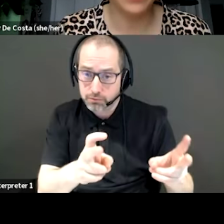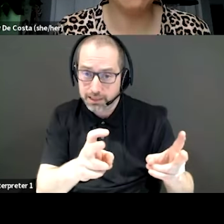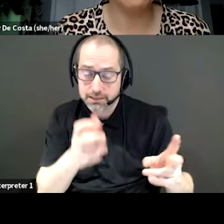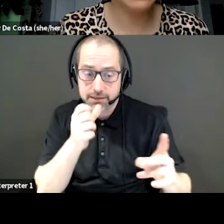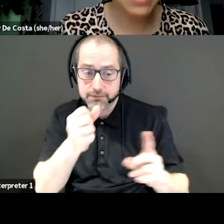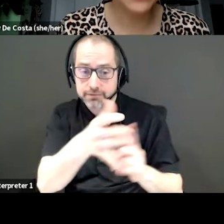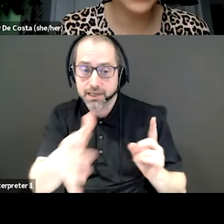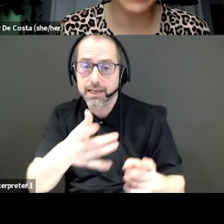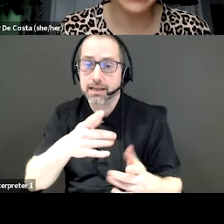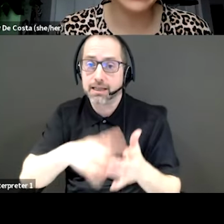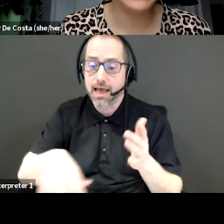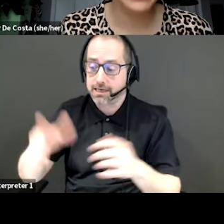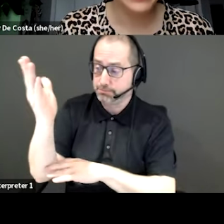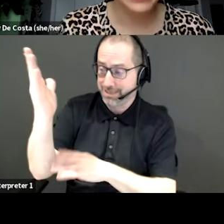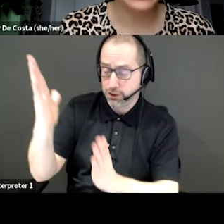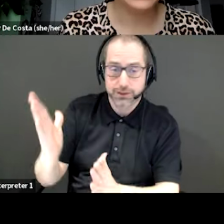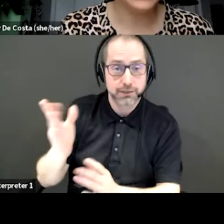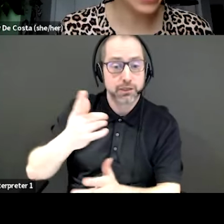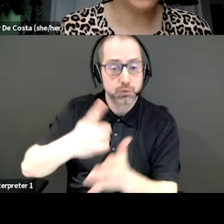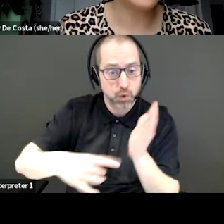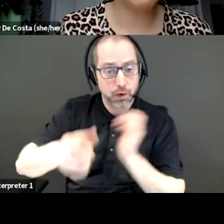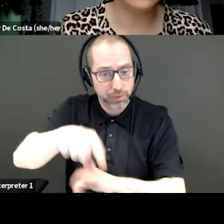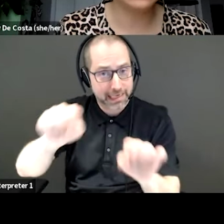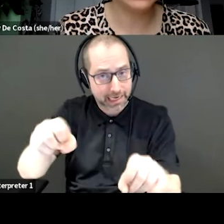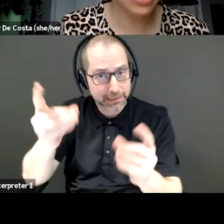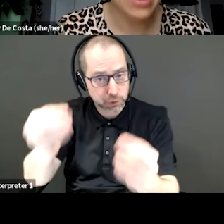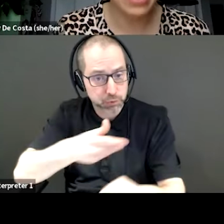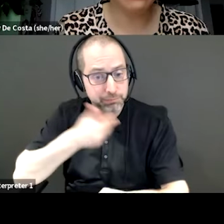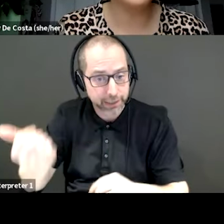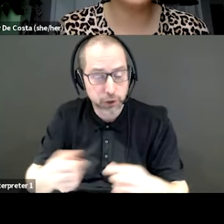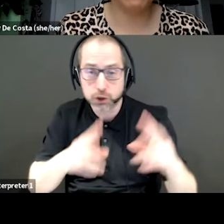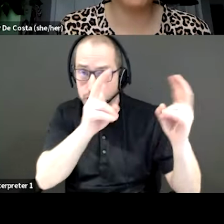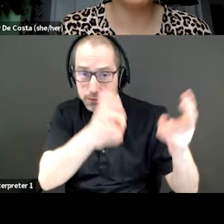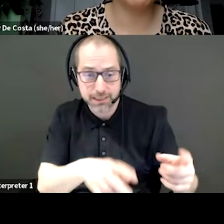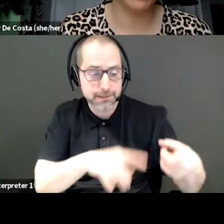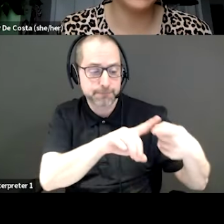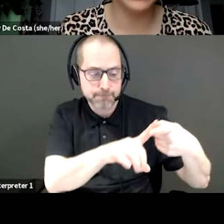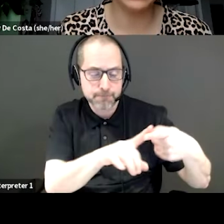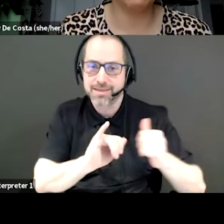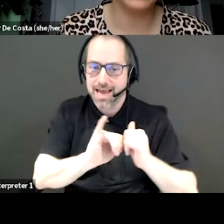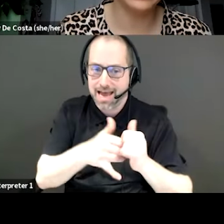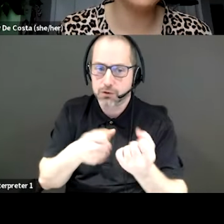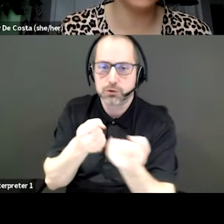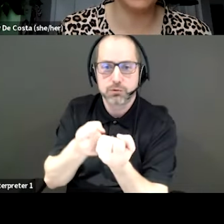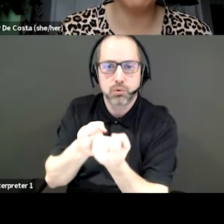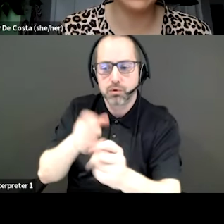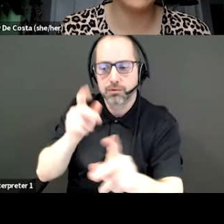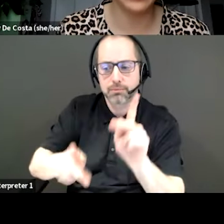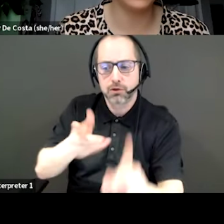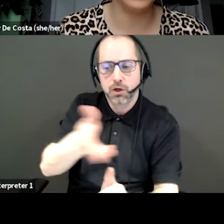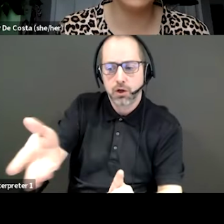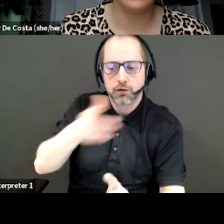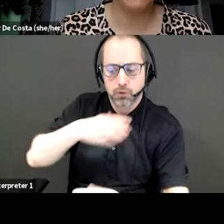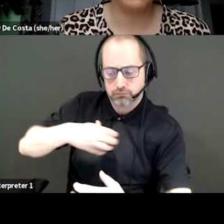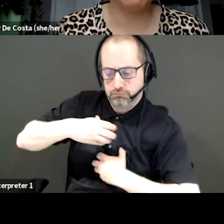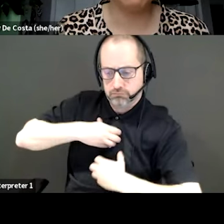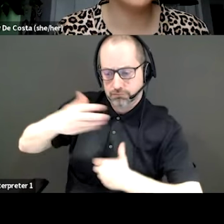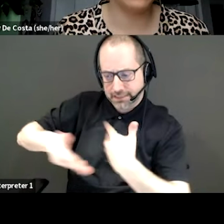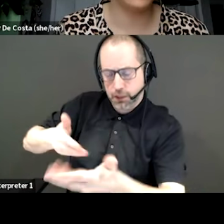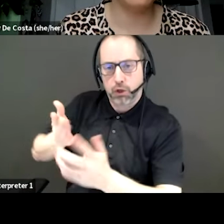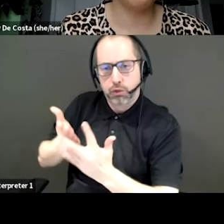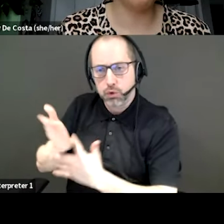Better speaker series is how to support respondents and complainants through an investigation